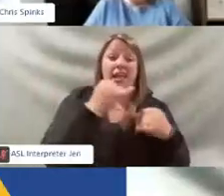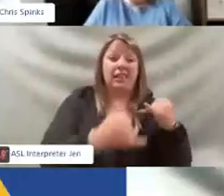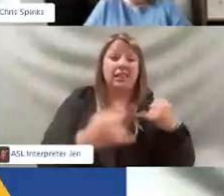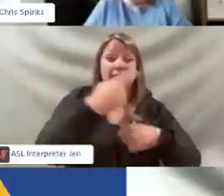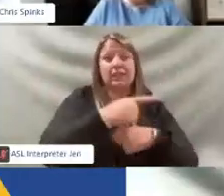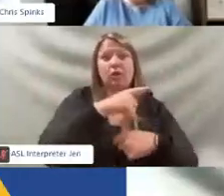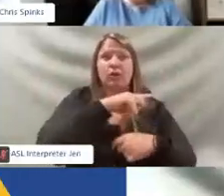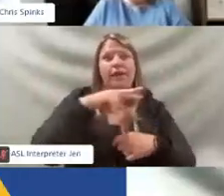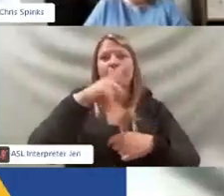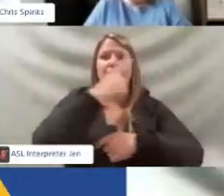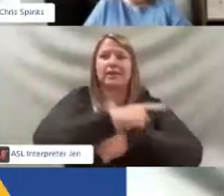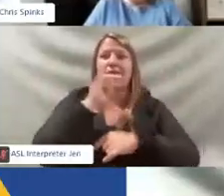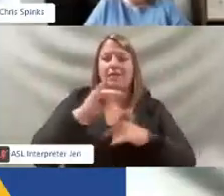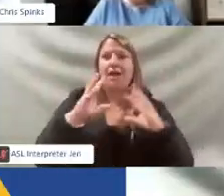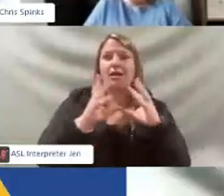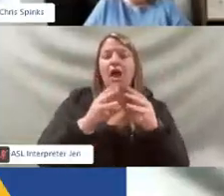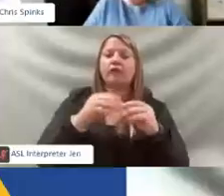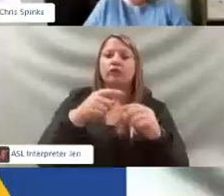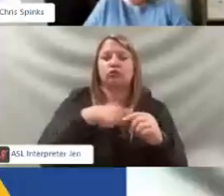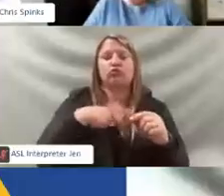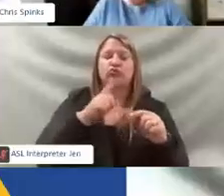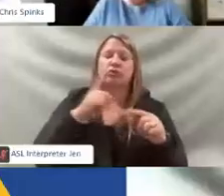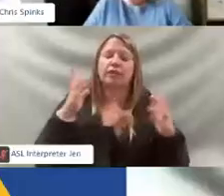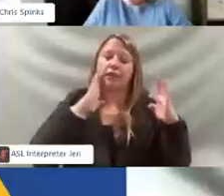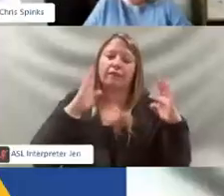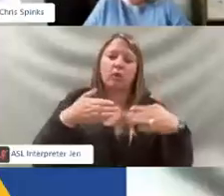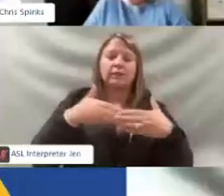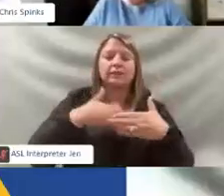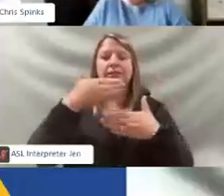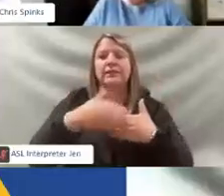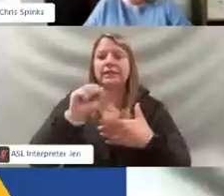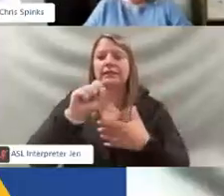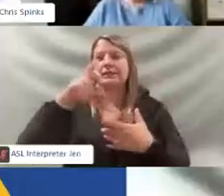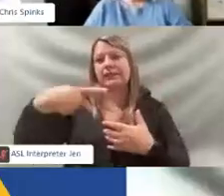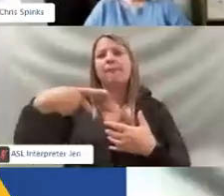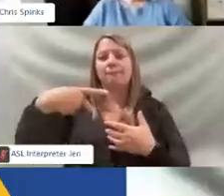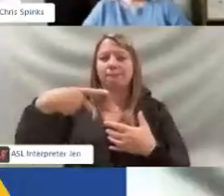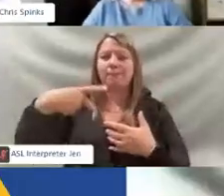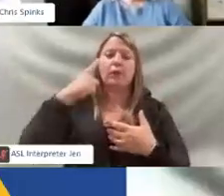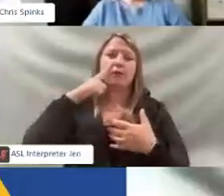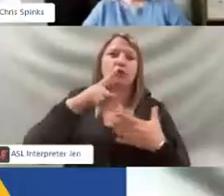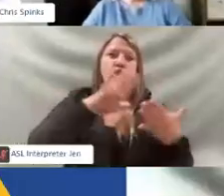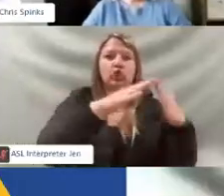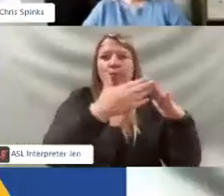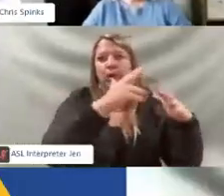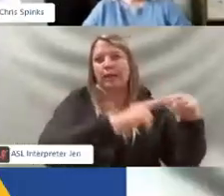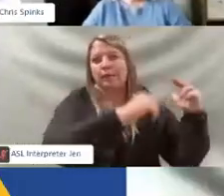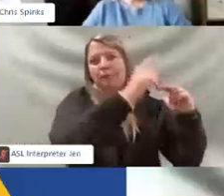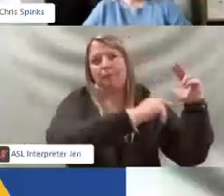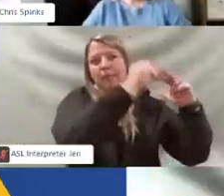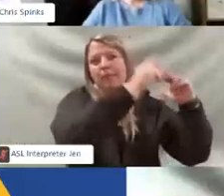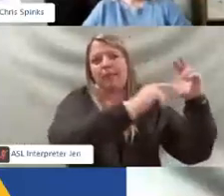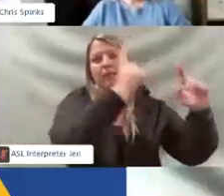half day of the unconference, we really focused on next steps for community building for